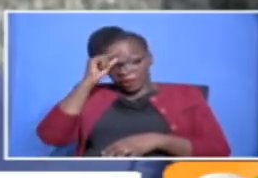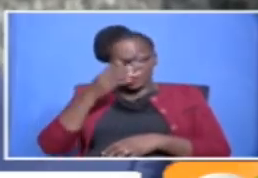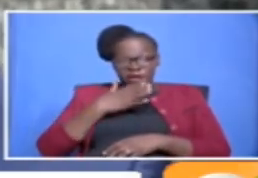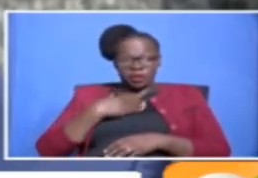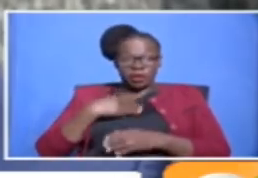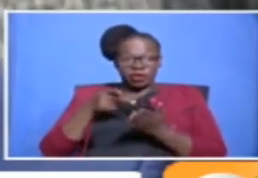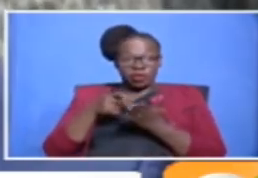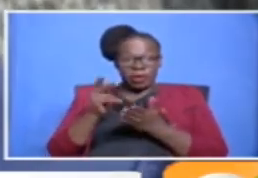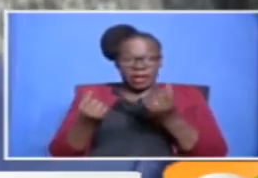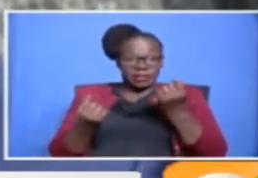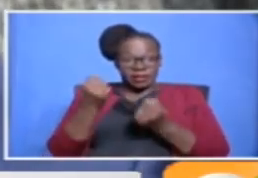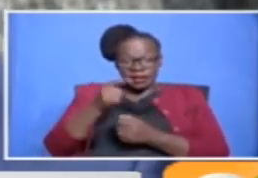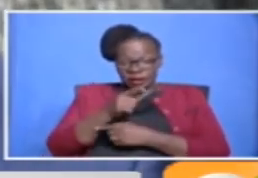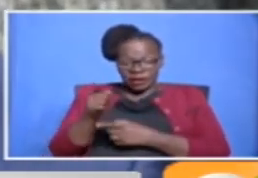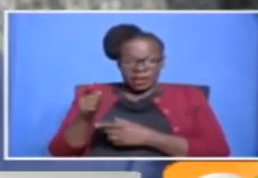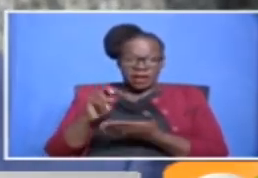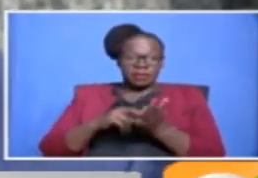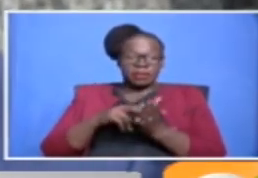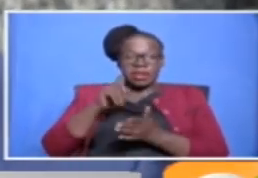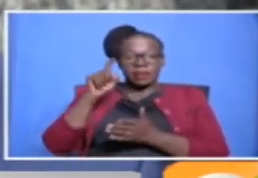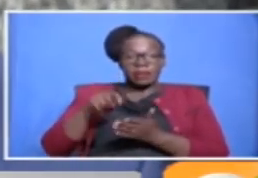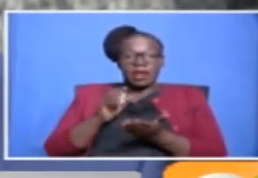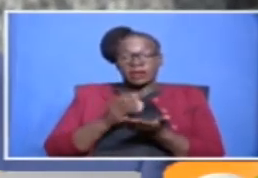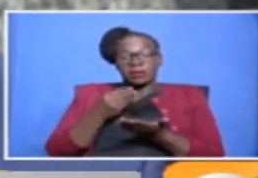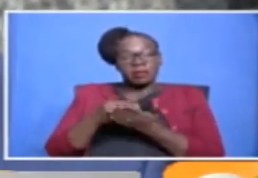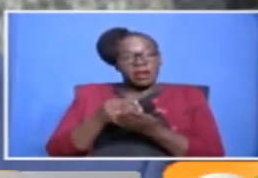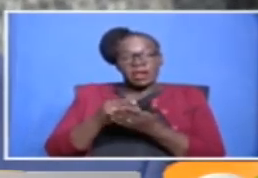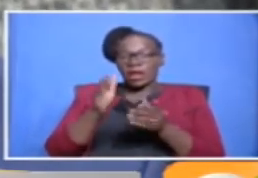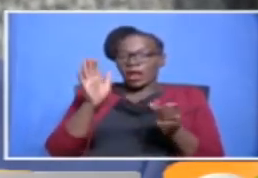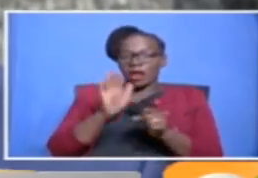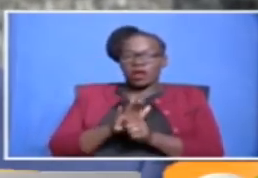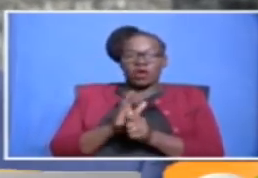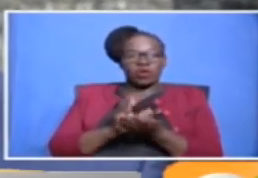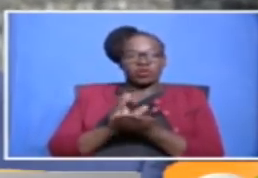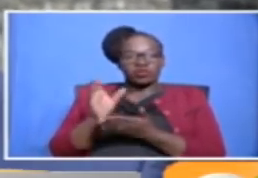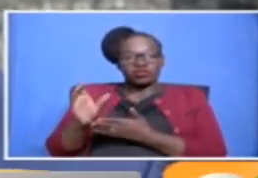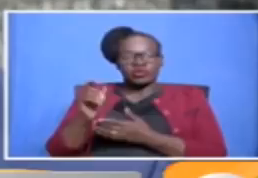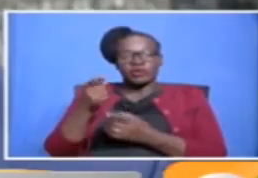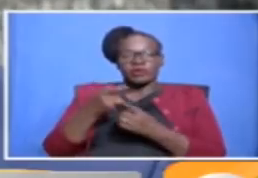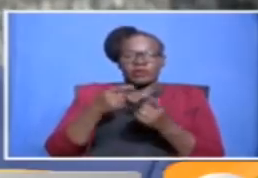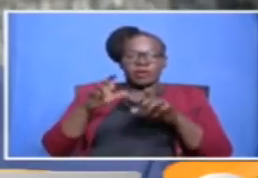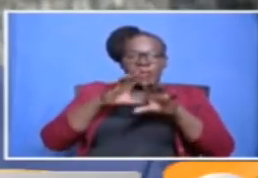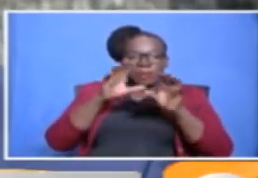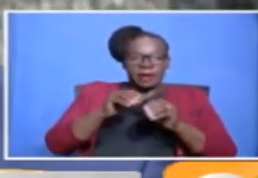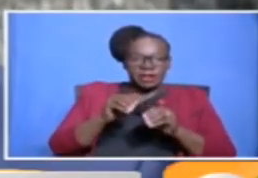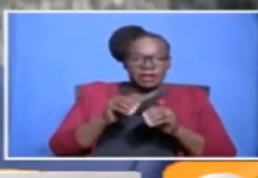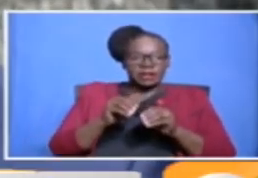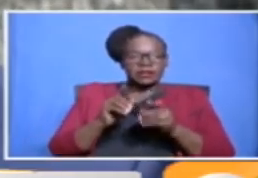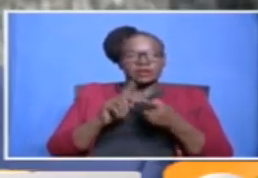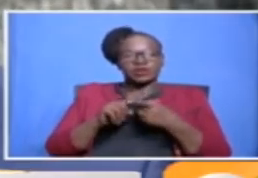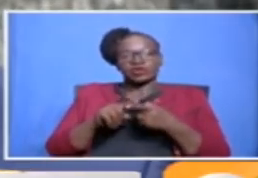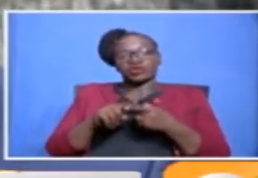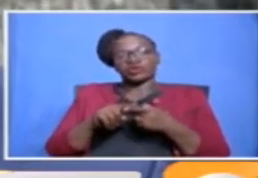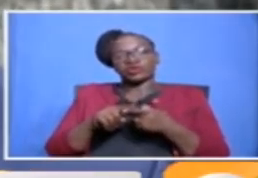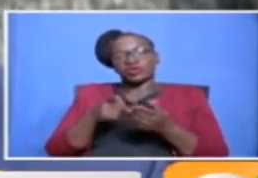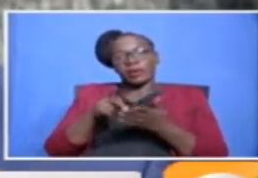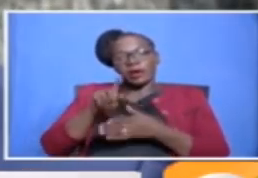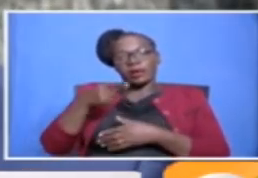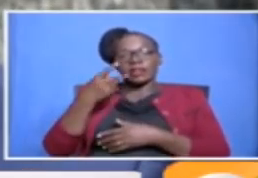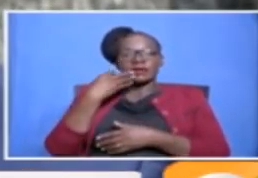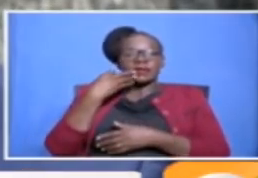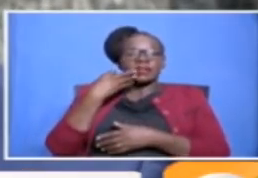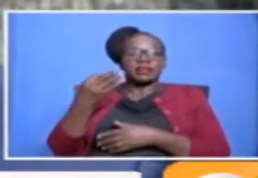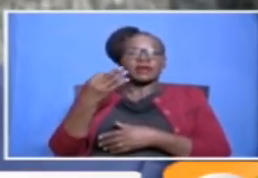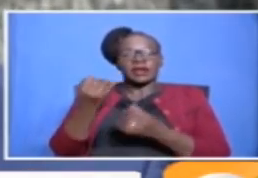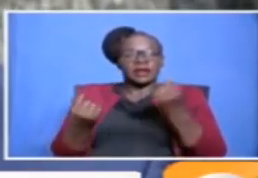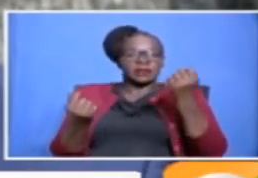of buying the vehicles, they'll have to allocate a huge amount of money or from the budget towards acquisition of the 1,300